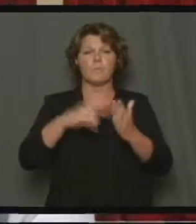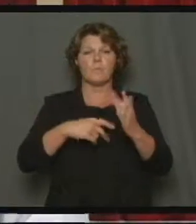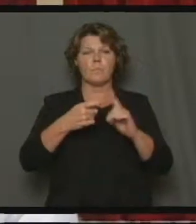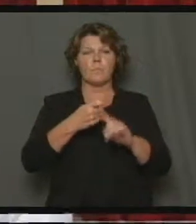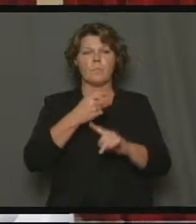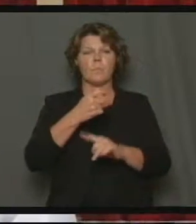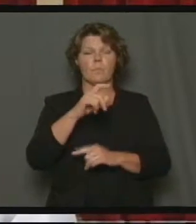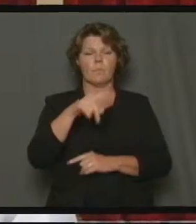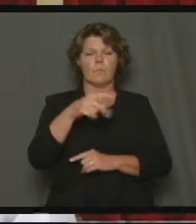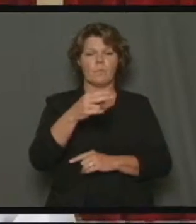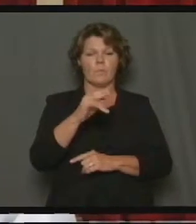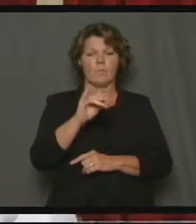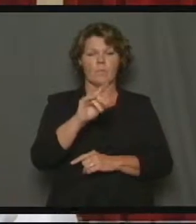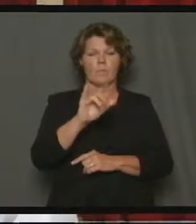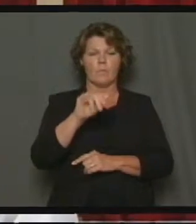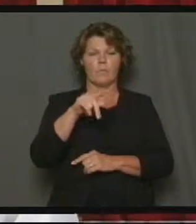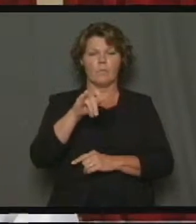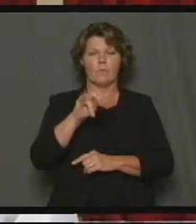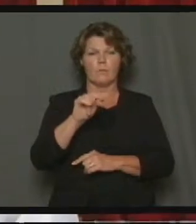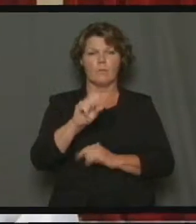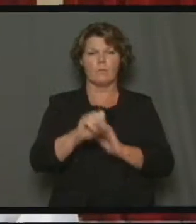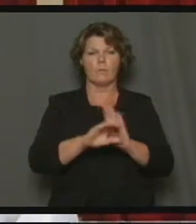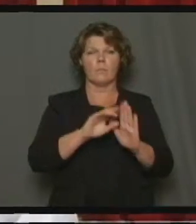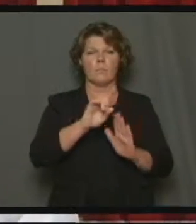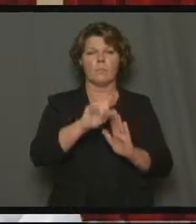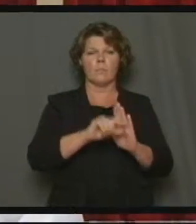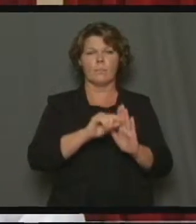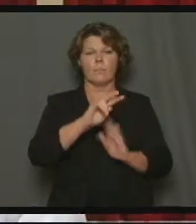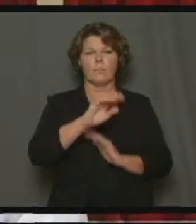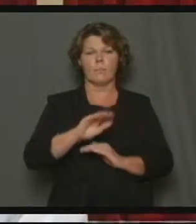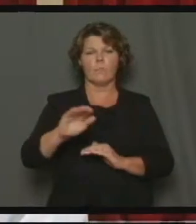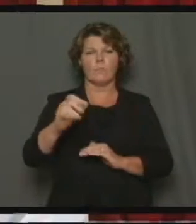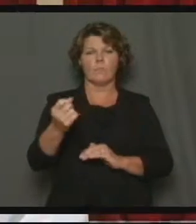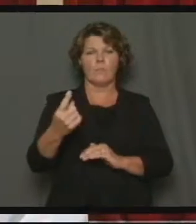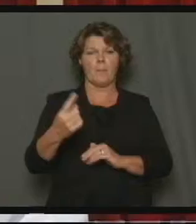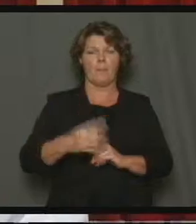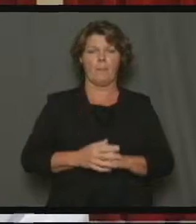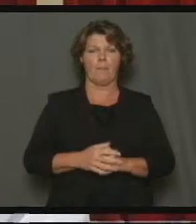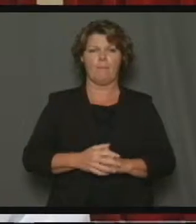written in Philippians chapter 1, verses 2 through 11.